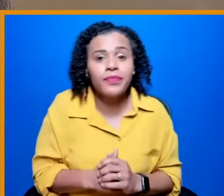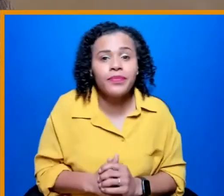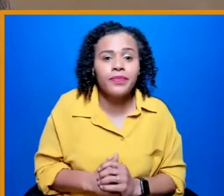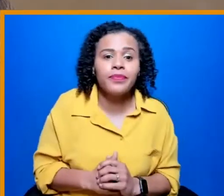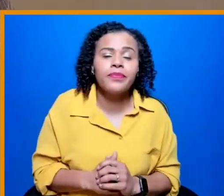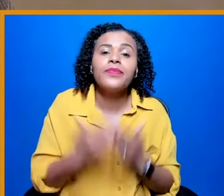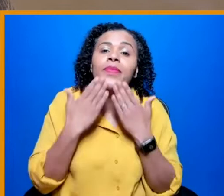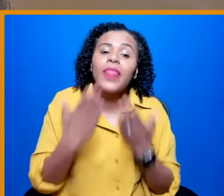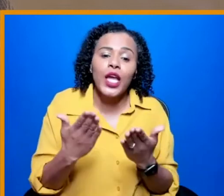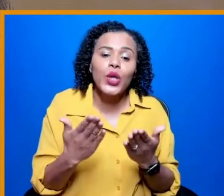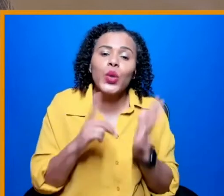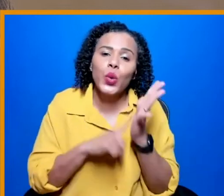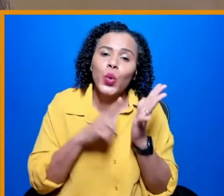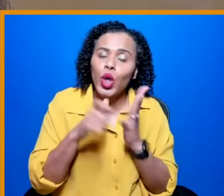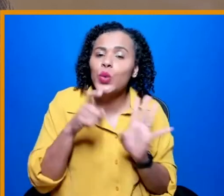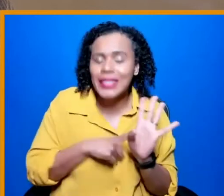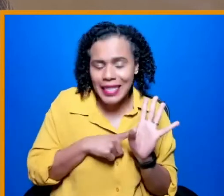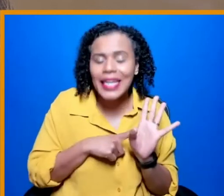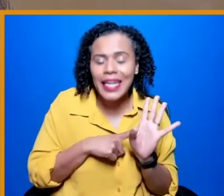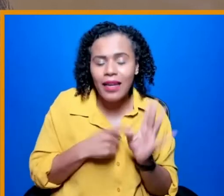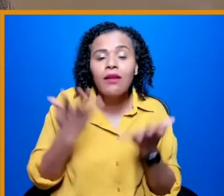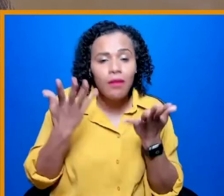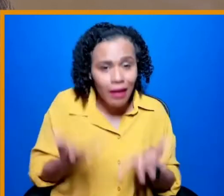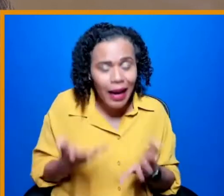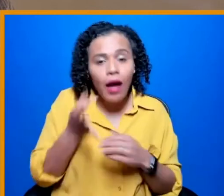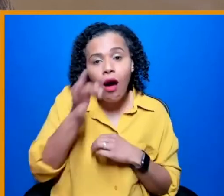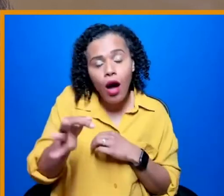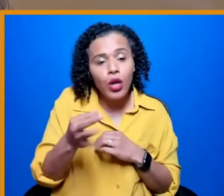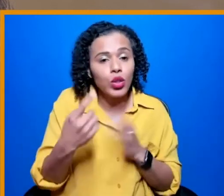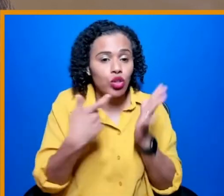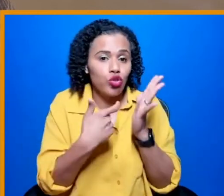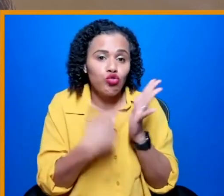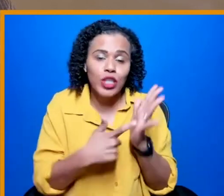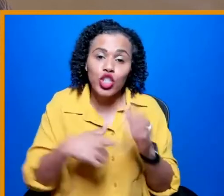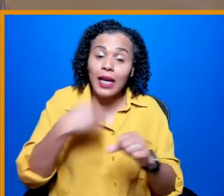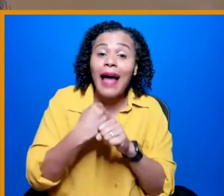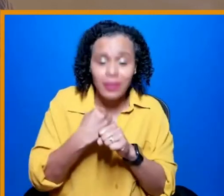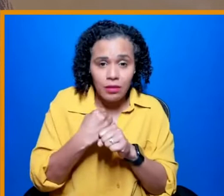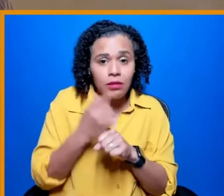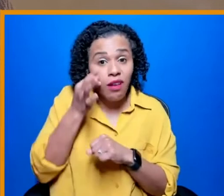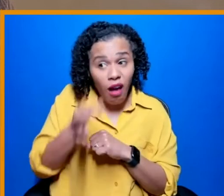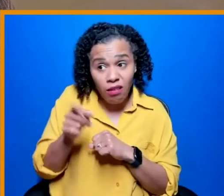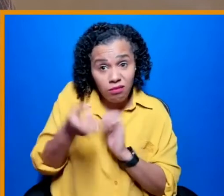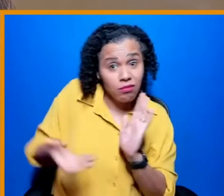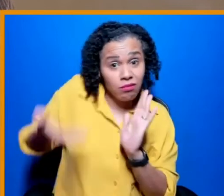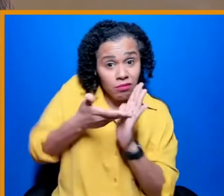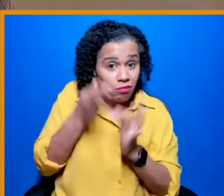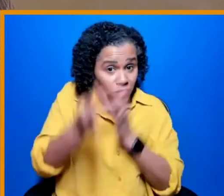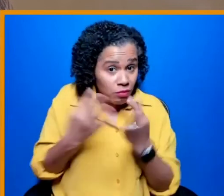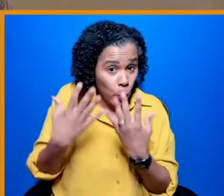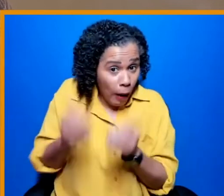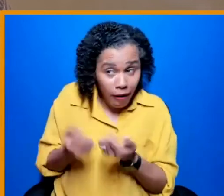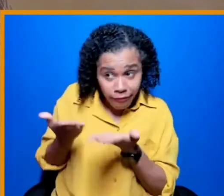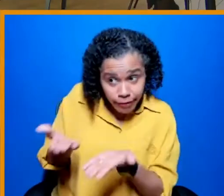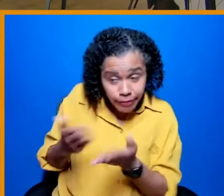Thanks very much, Lucy. And I now ask Richard Gadsden whether he has a supplementary to his